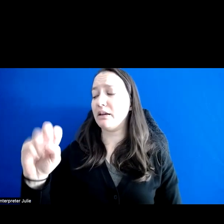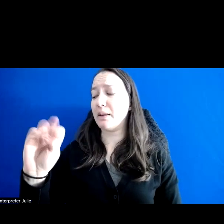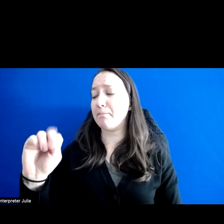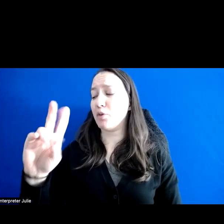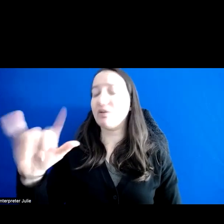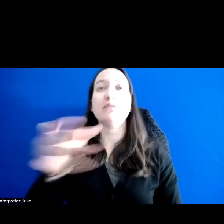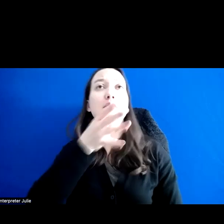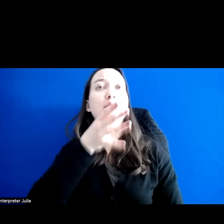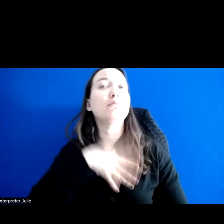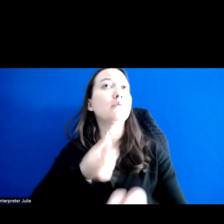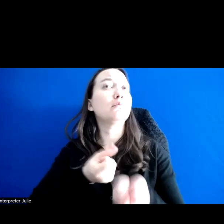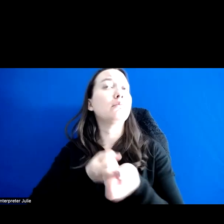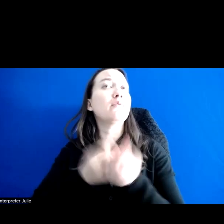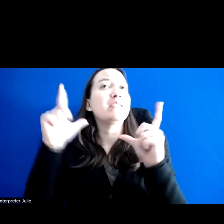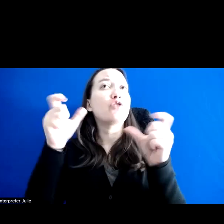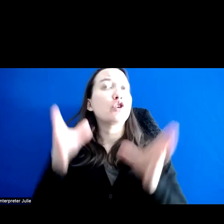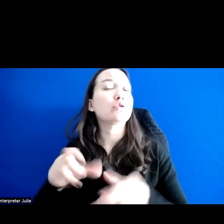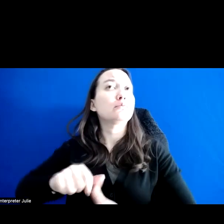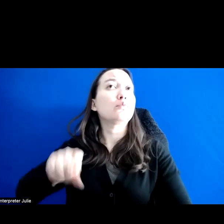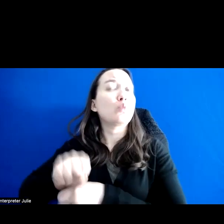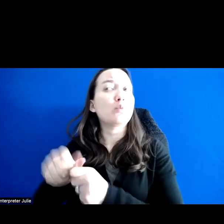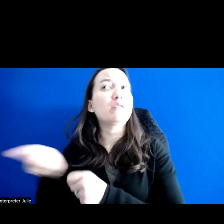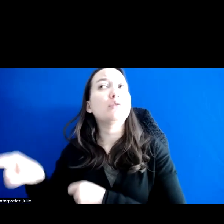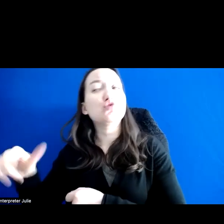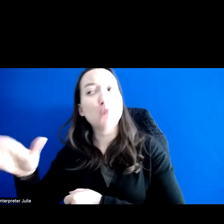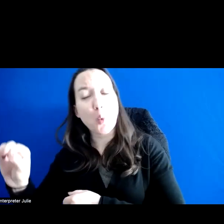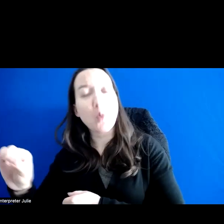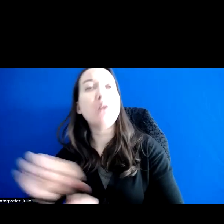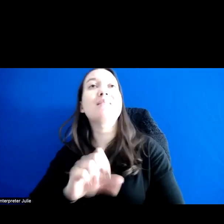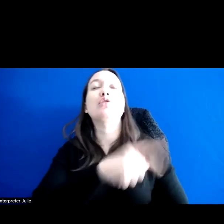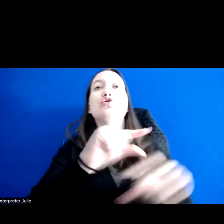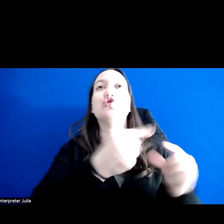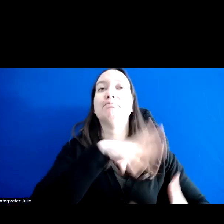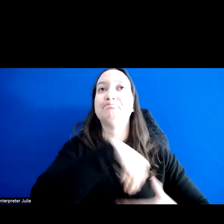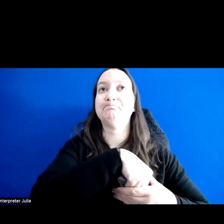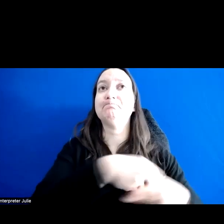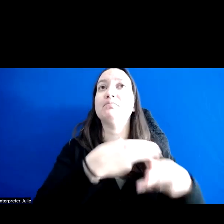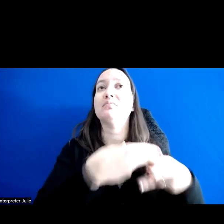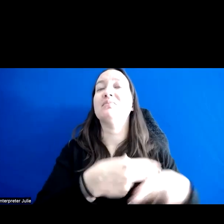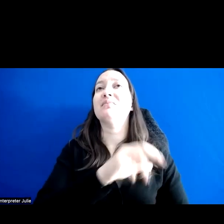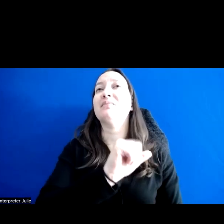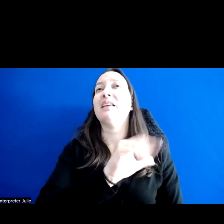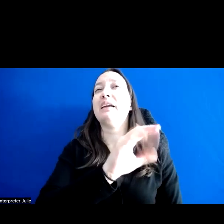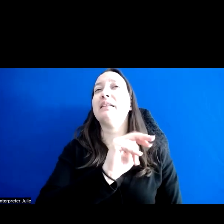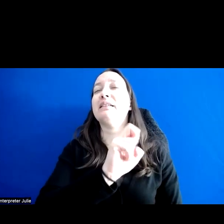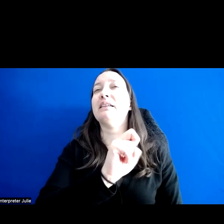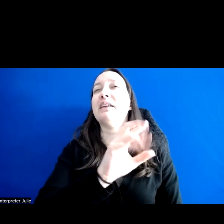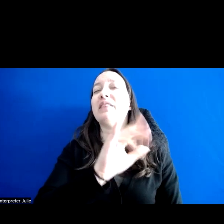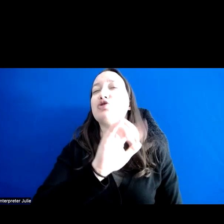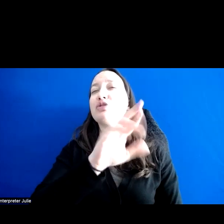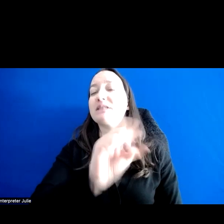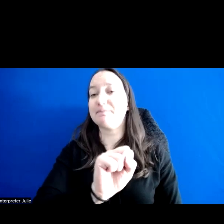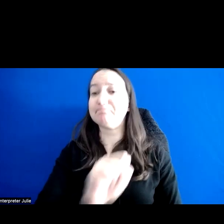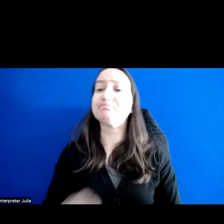feminist photographer who worked with Jo and in another group she was part of called the Hackney Flashers. But